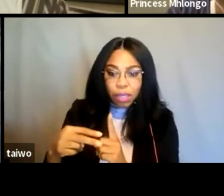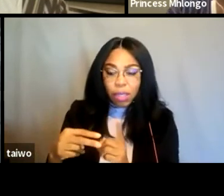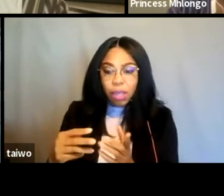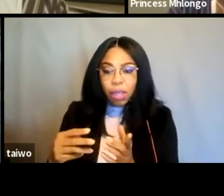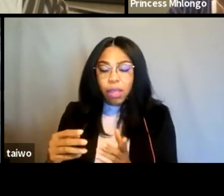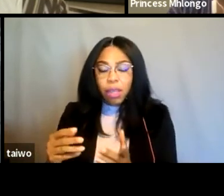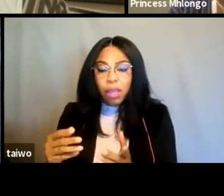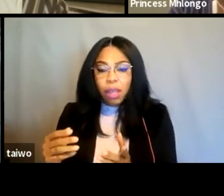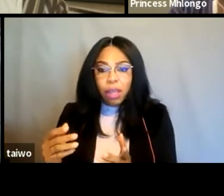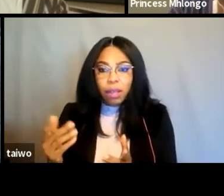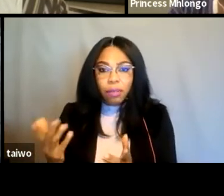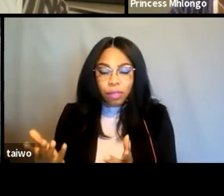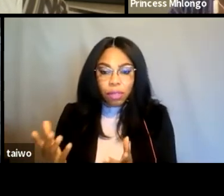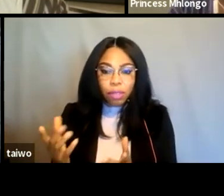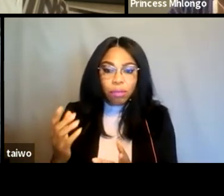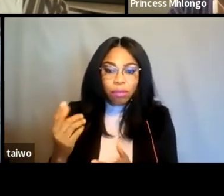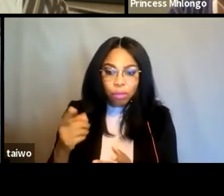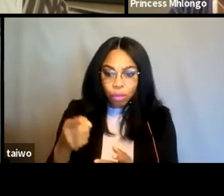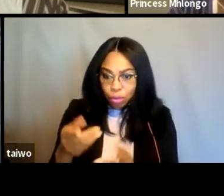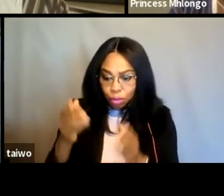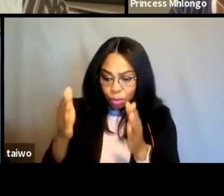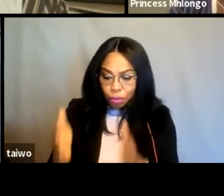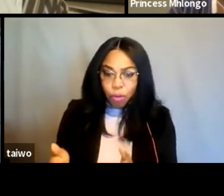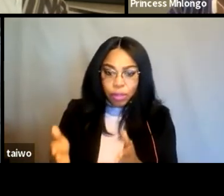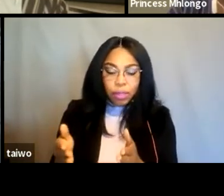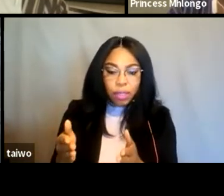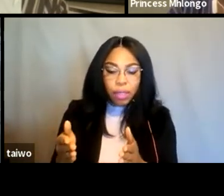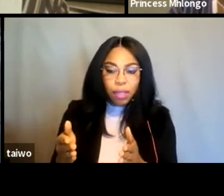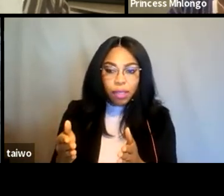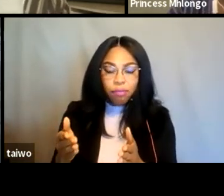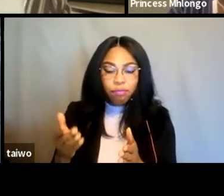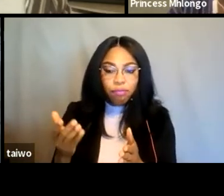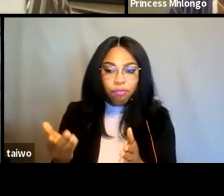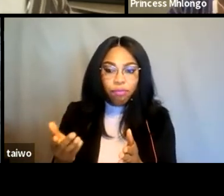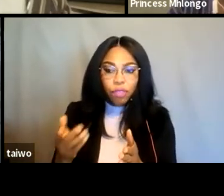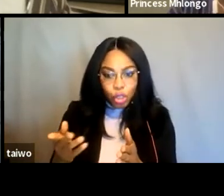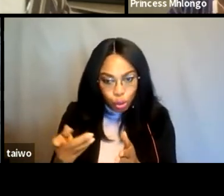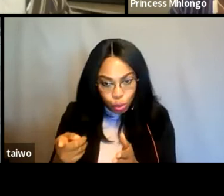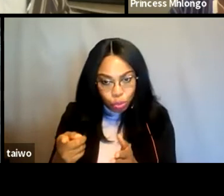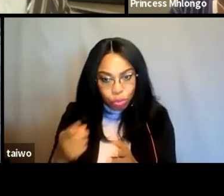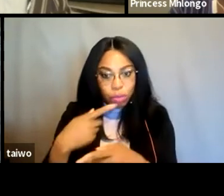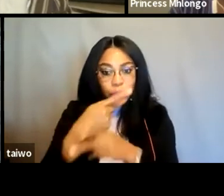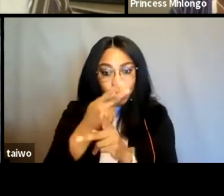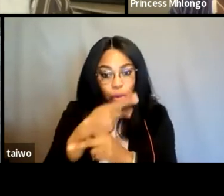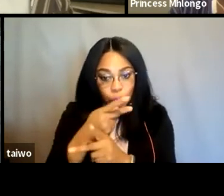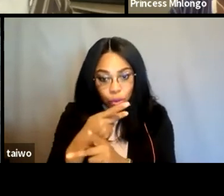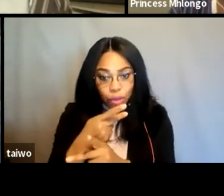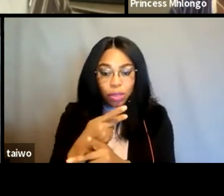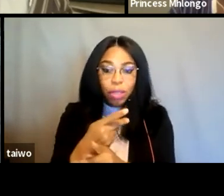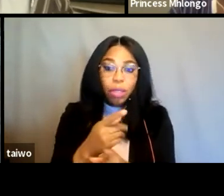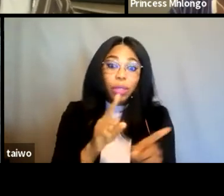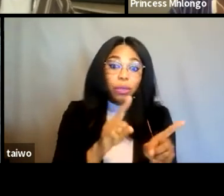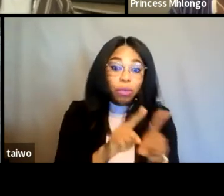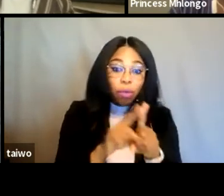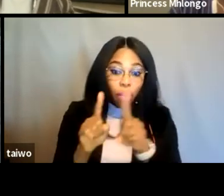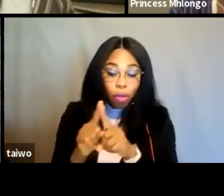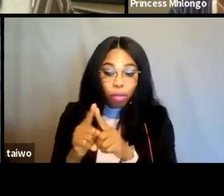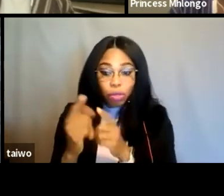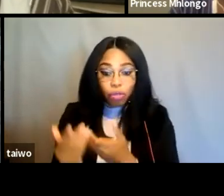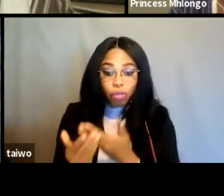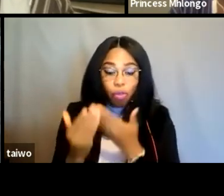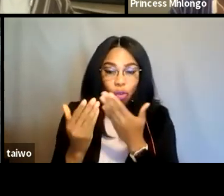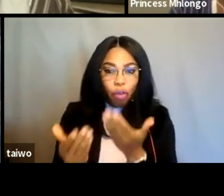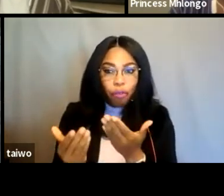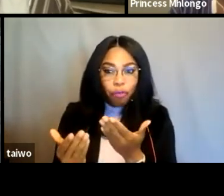perspectives rather, as someone who is producing and also offering